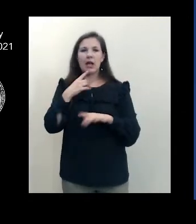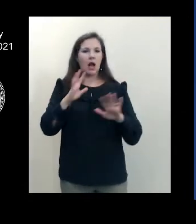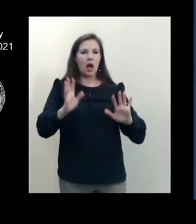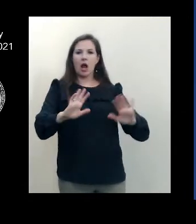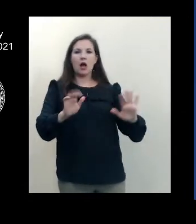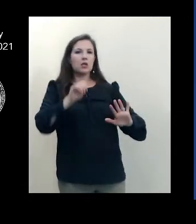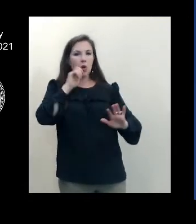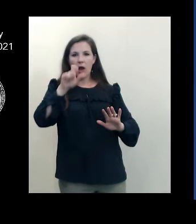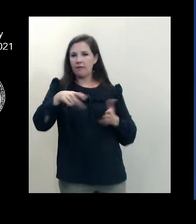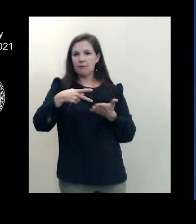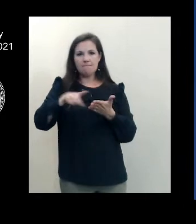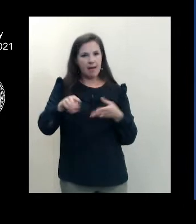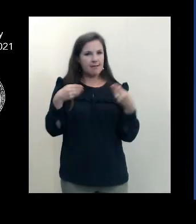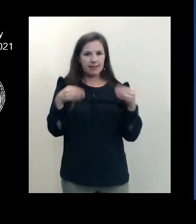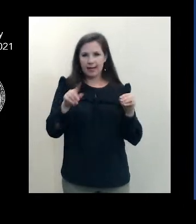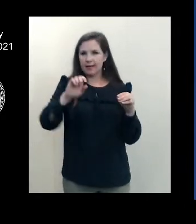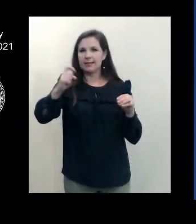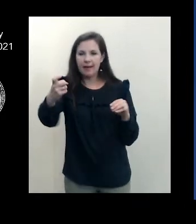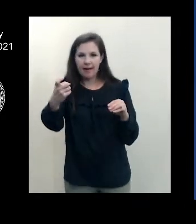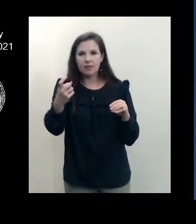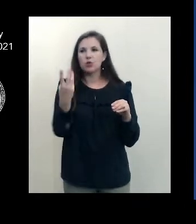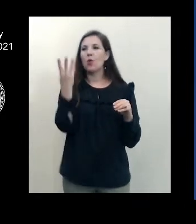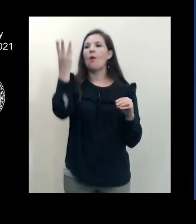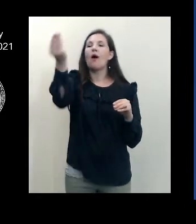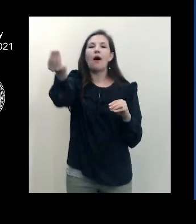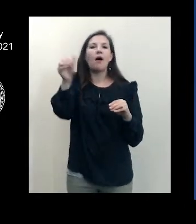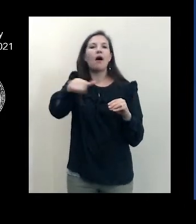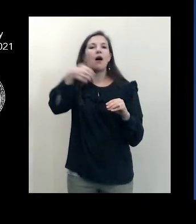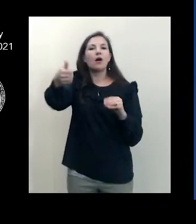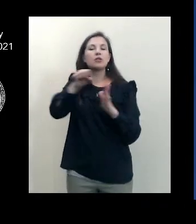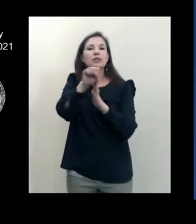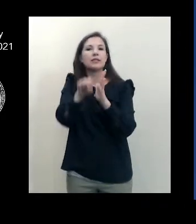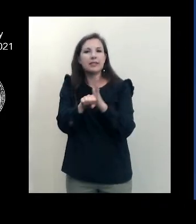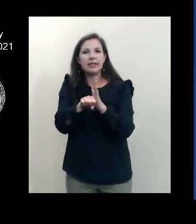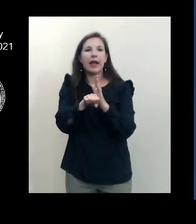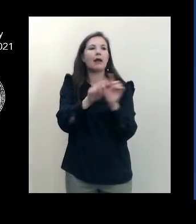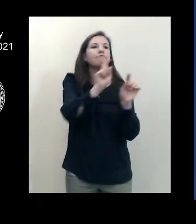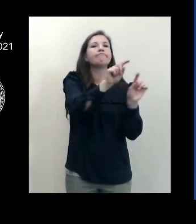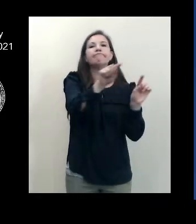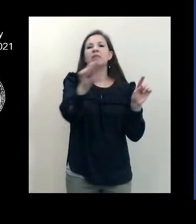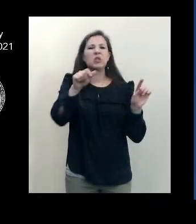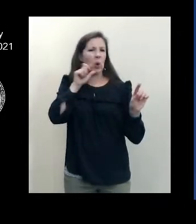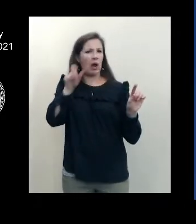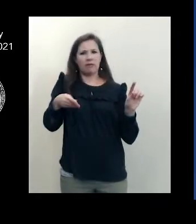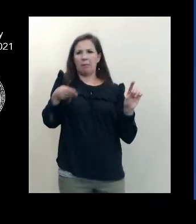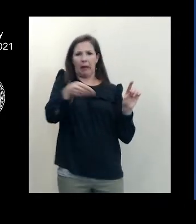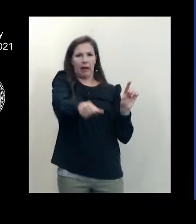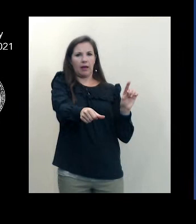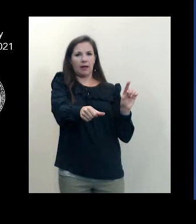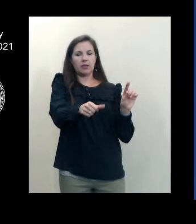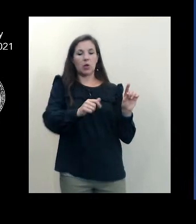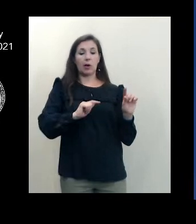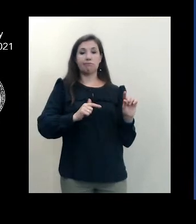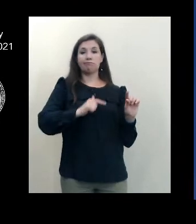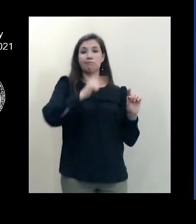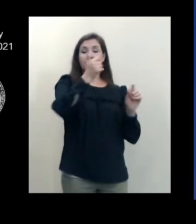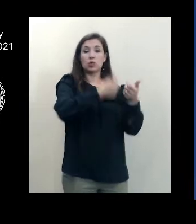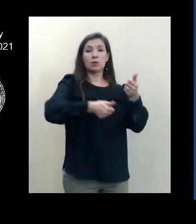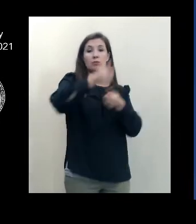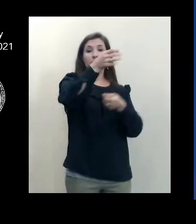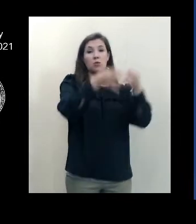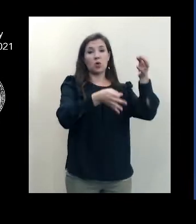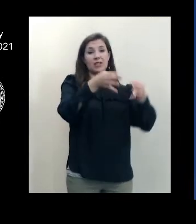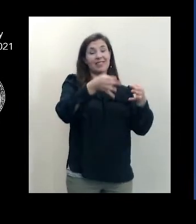not need to pay sales tax to out-of-state municipalities and states. Went up to the Supreme Court, and the answer